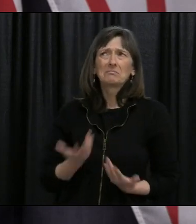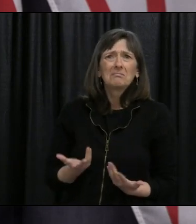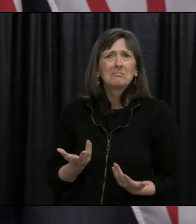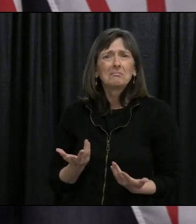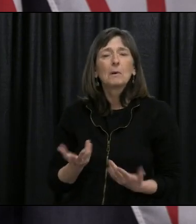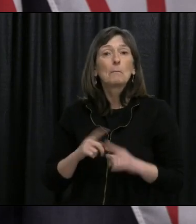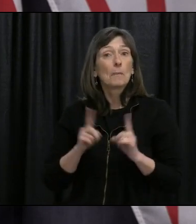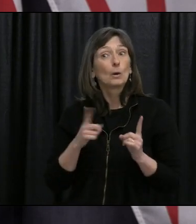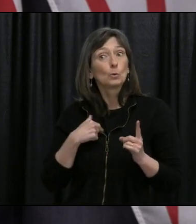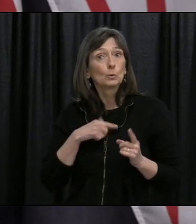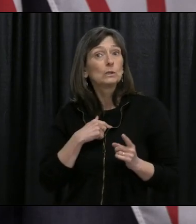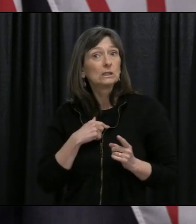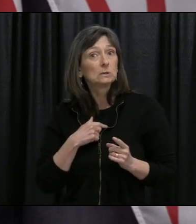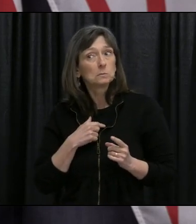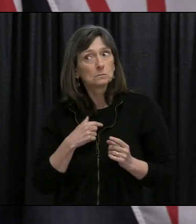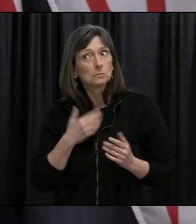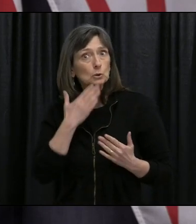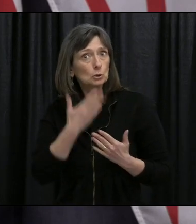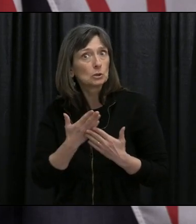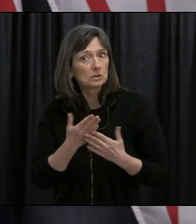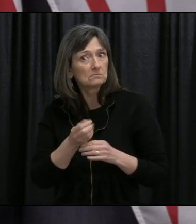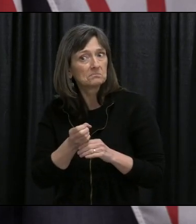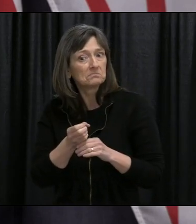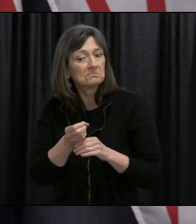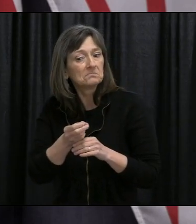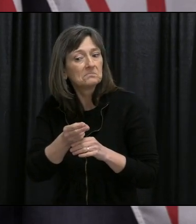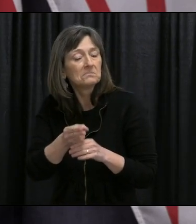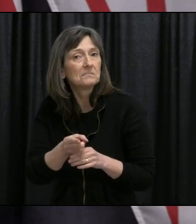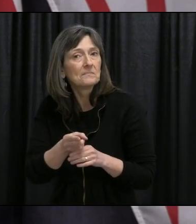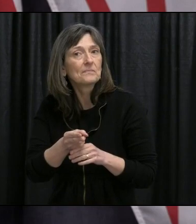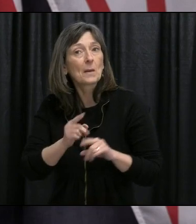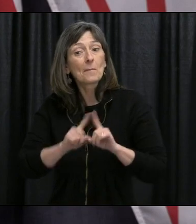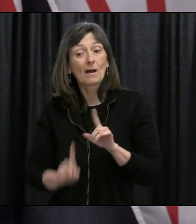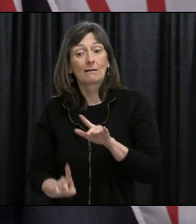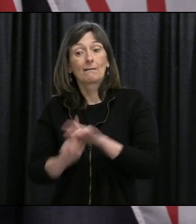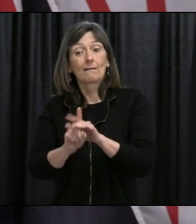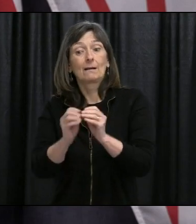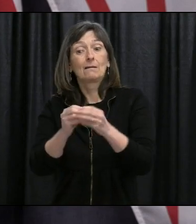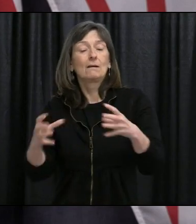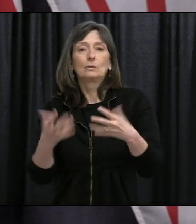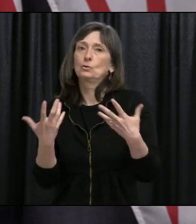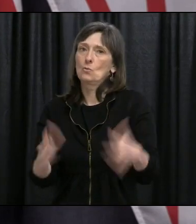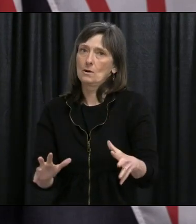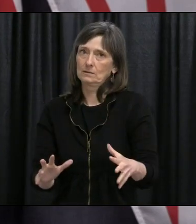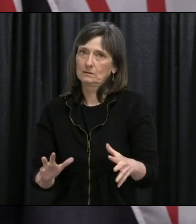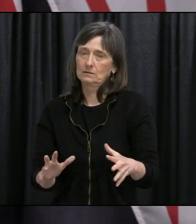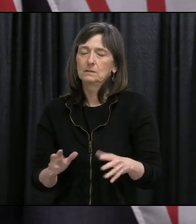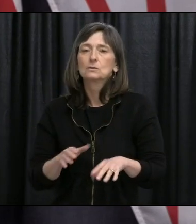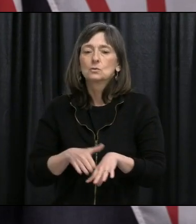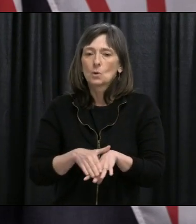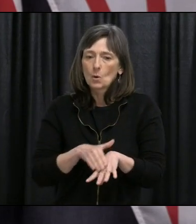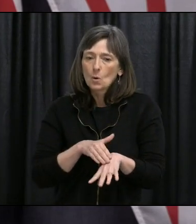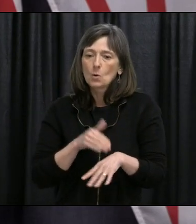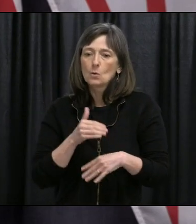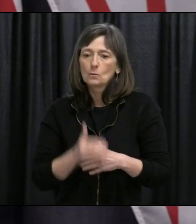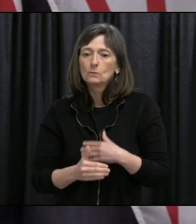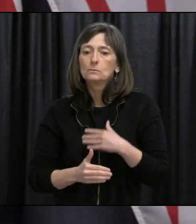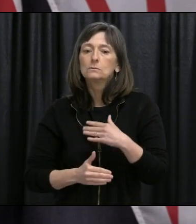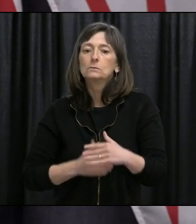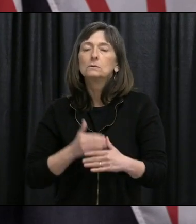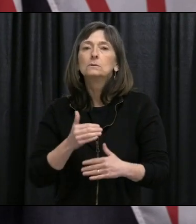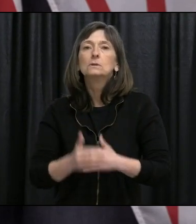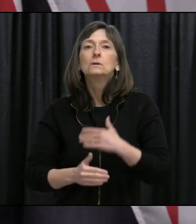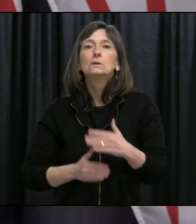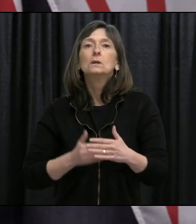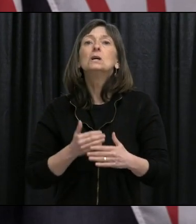COVID-19. Though we must tread carefully to prevent new outbreaks, as long as we move forward responsibly and at a reasonable pace, we will regain some